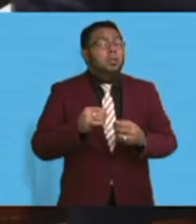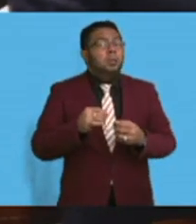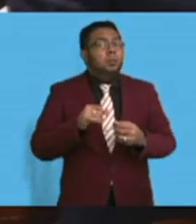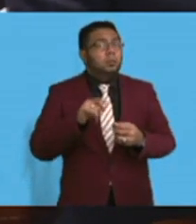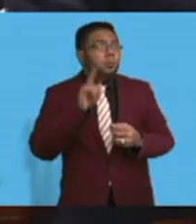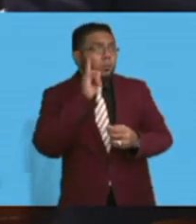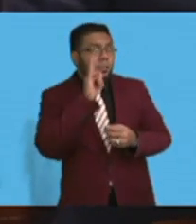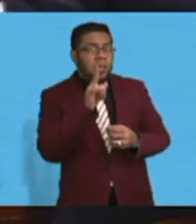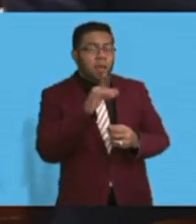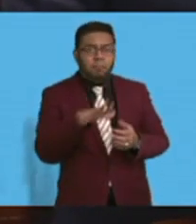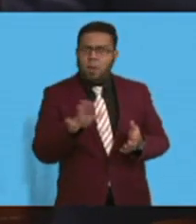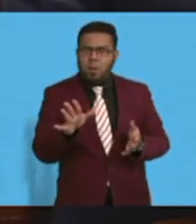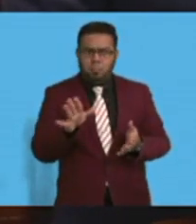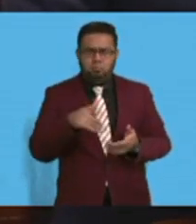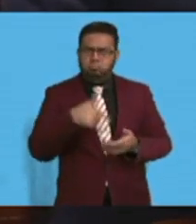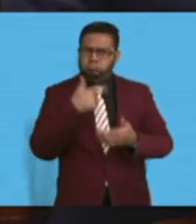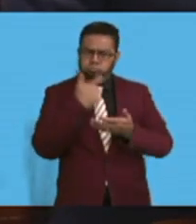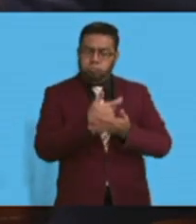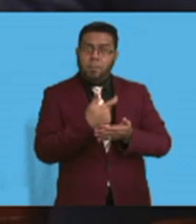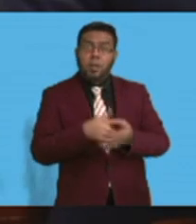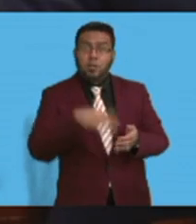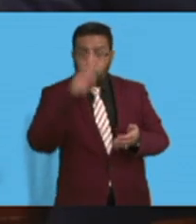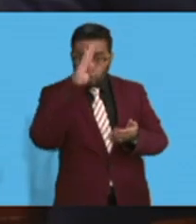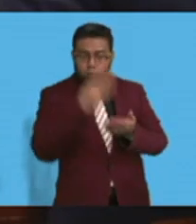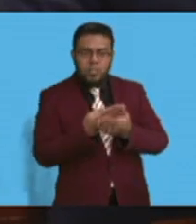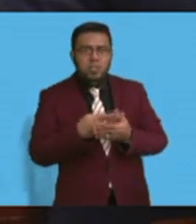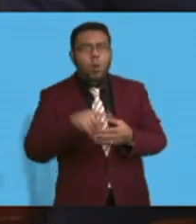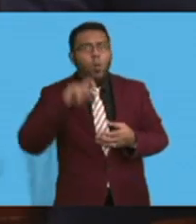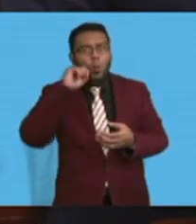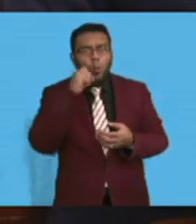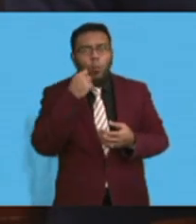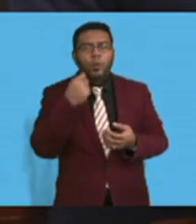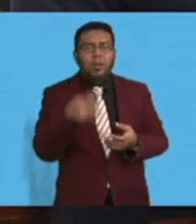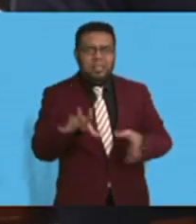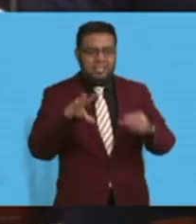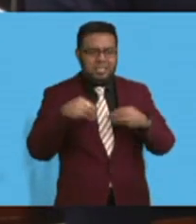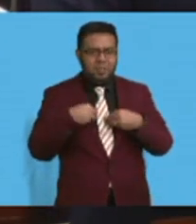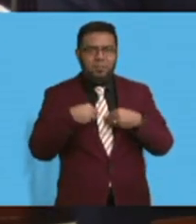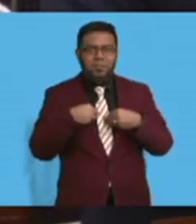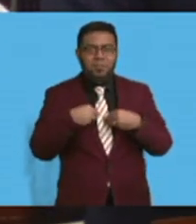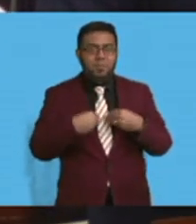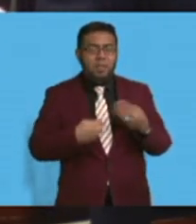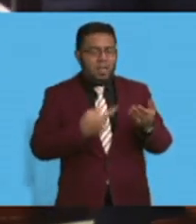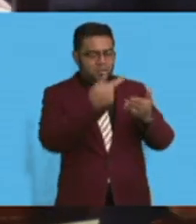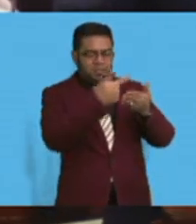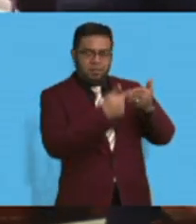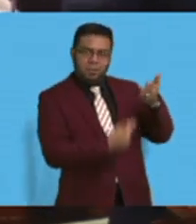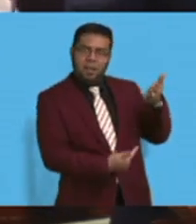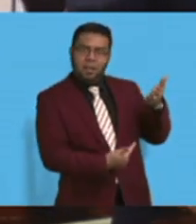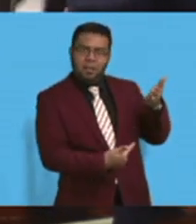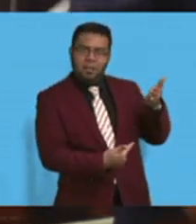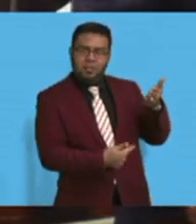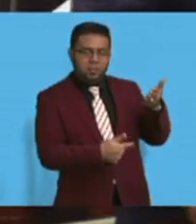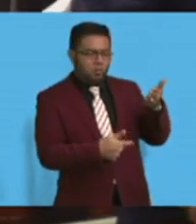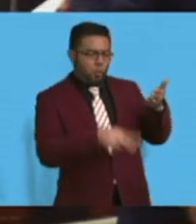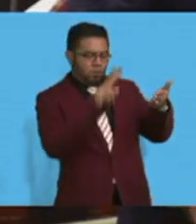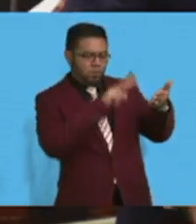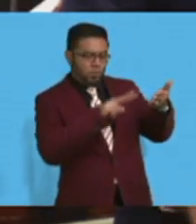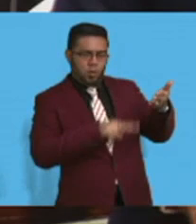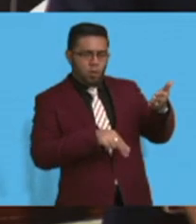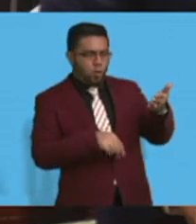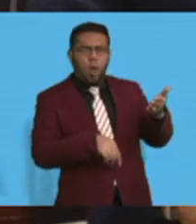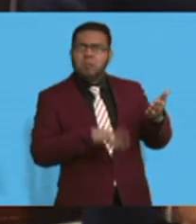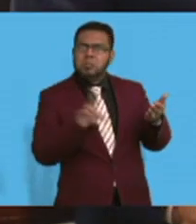in place, students will now receive statements on their debt position during and after their studies. And they'll soon be able to view these statements on their